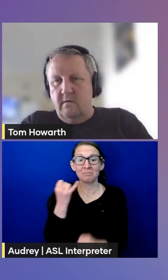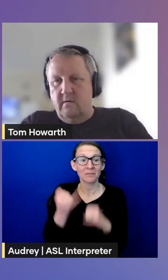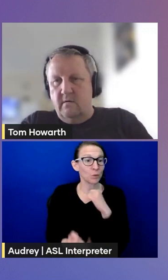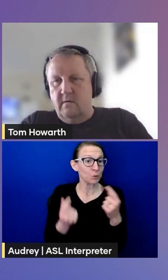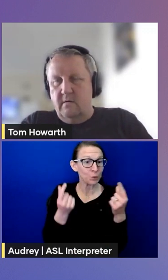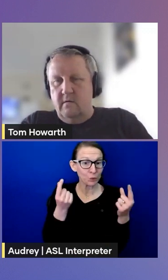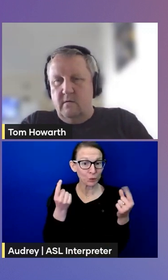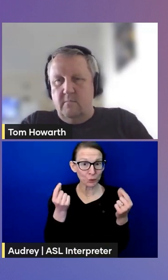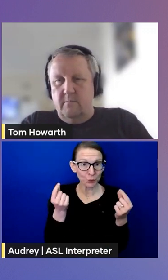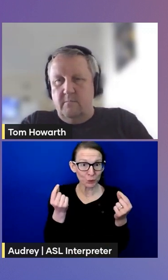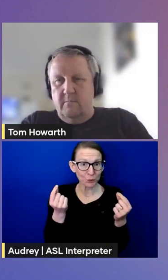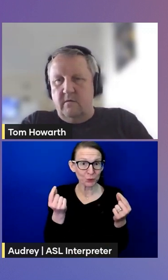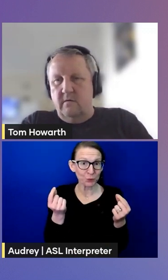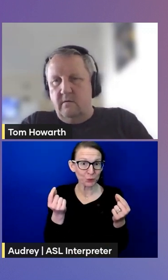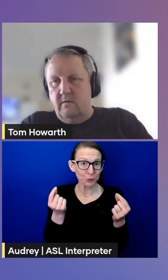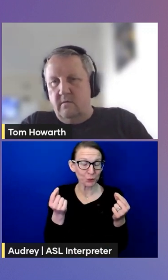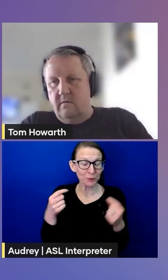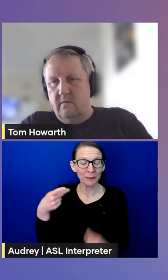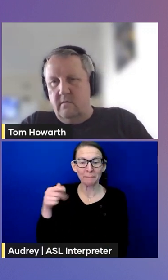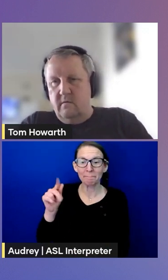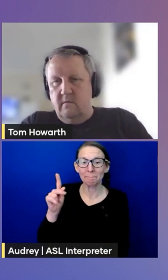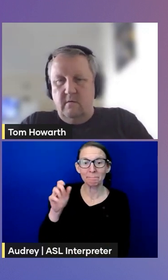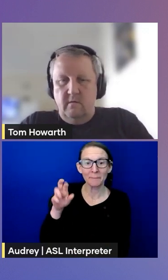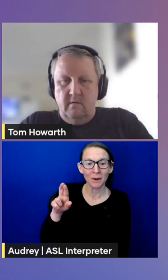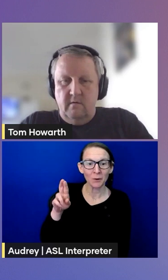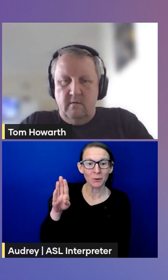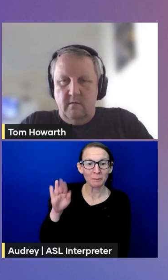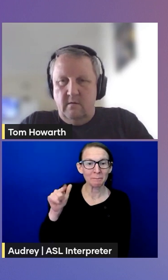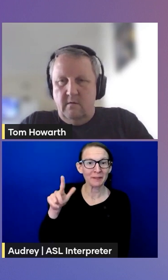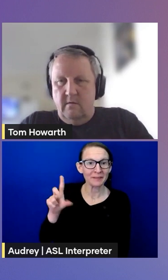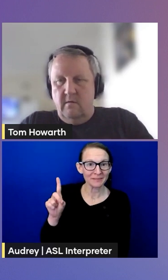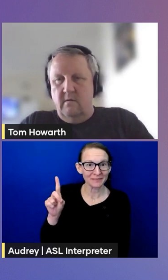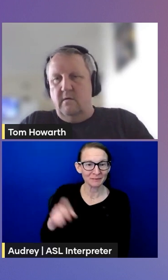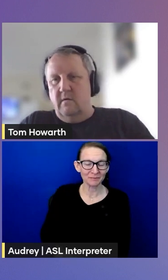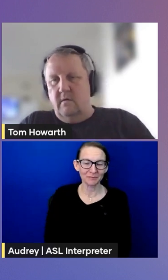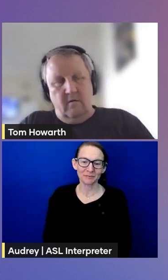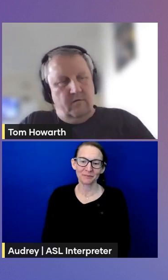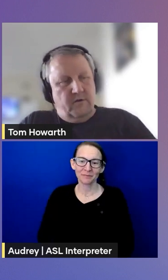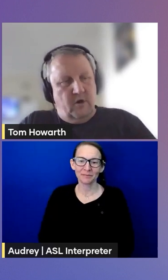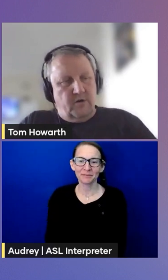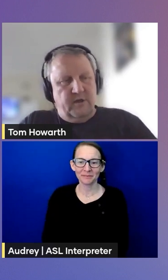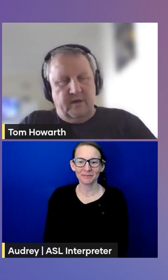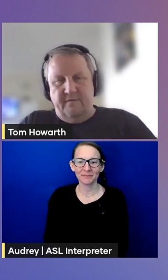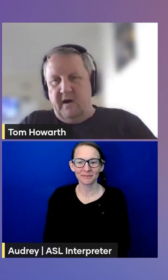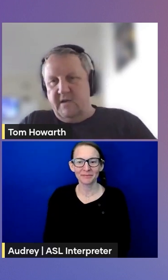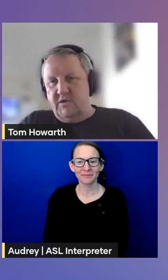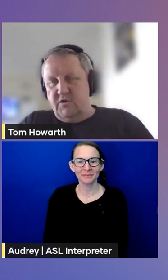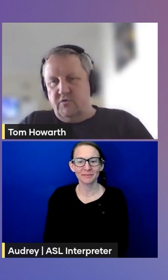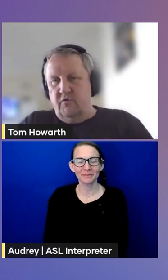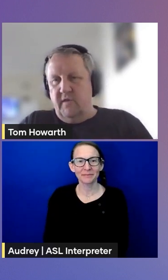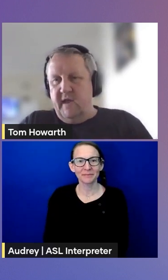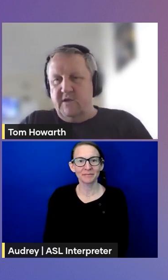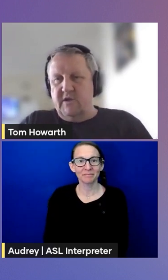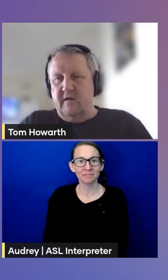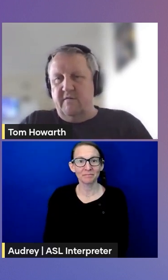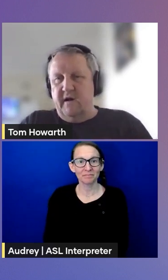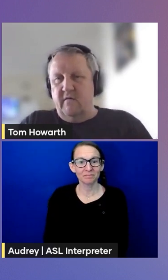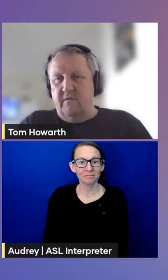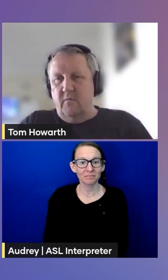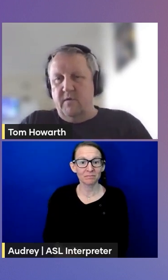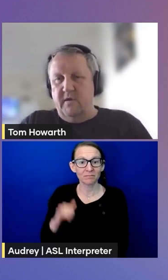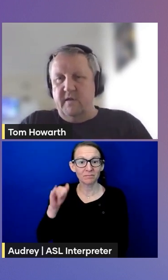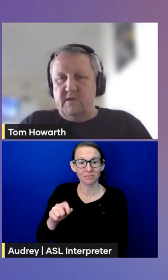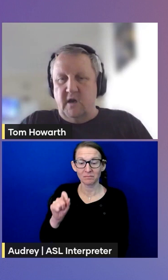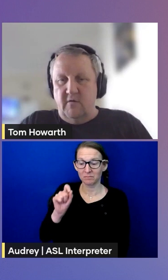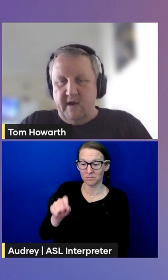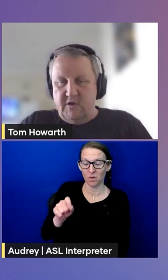build. The dot signifies just to run the HCL file